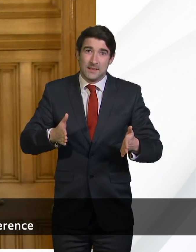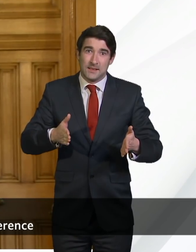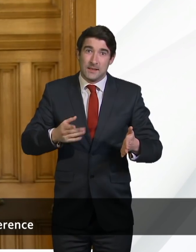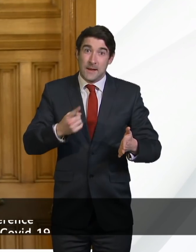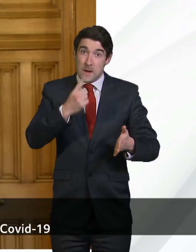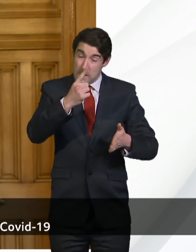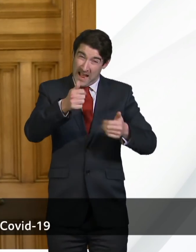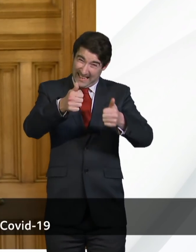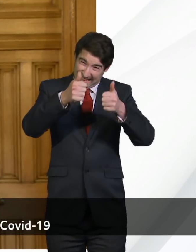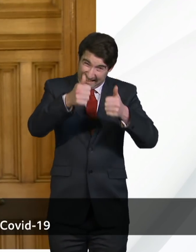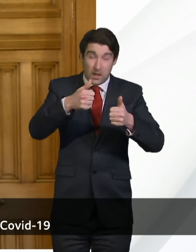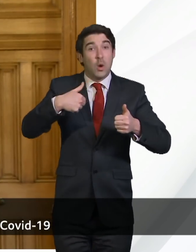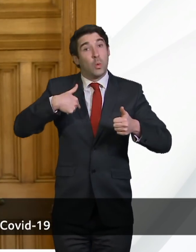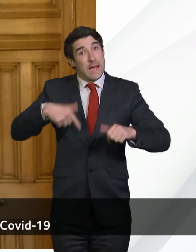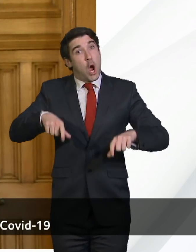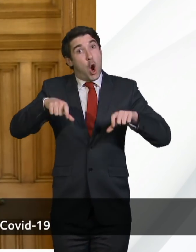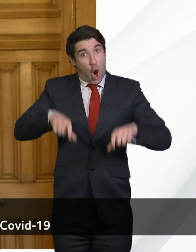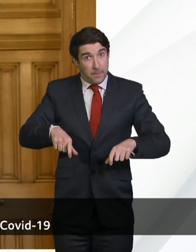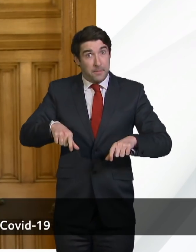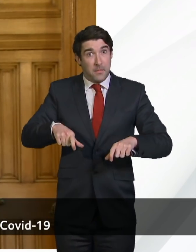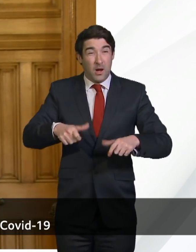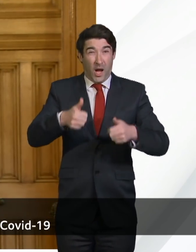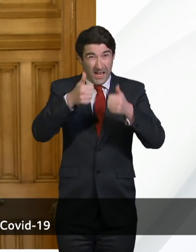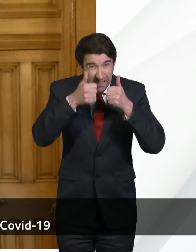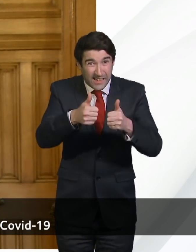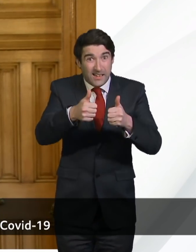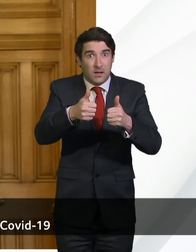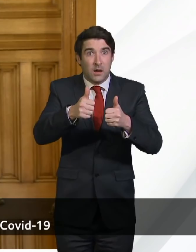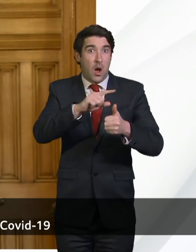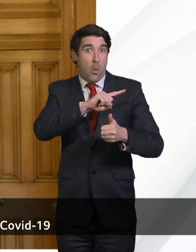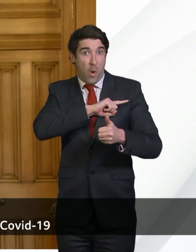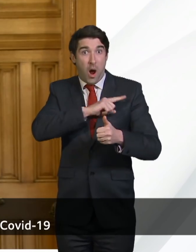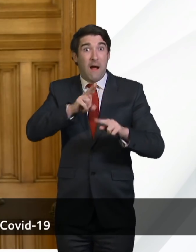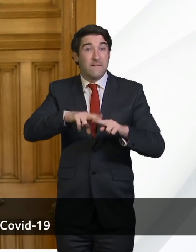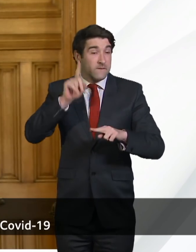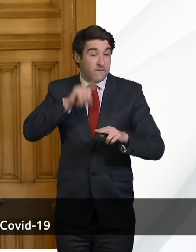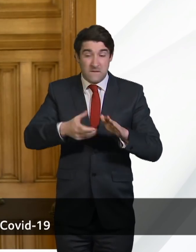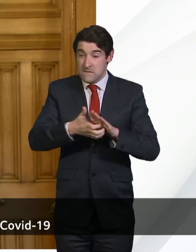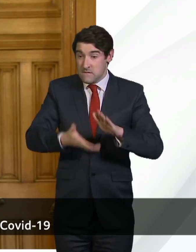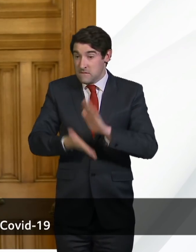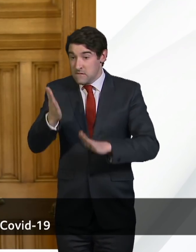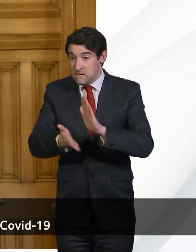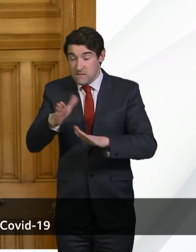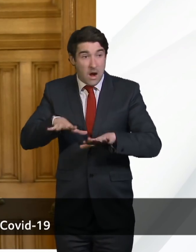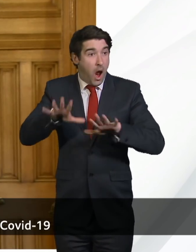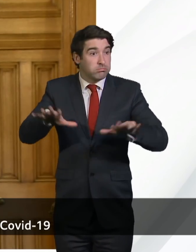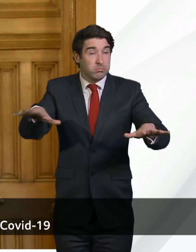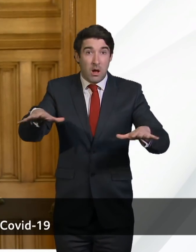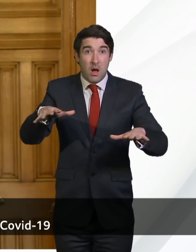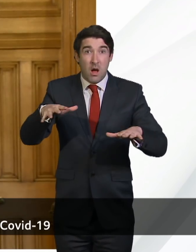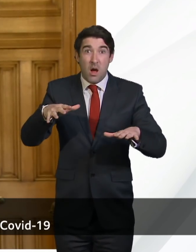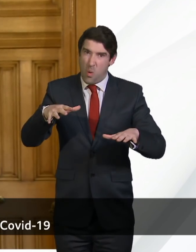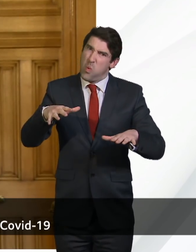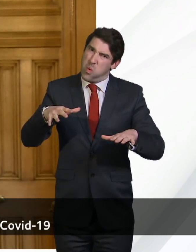denying the virus what it needs to spread more easily and to kill more people. It's been almost